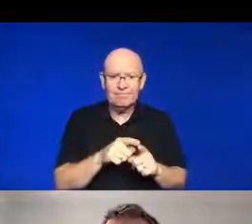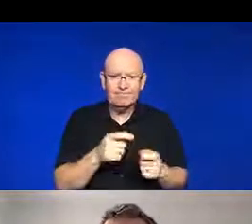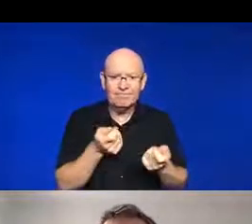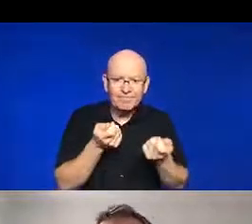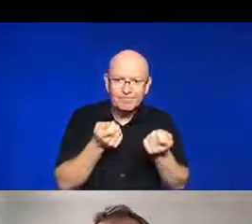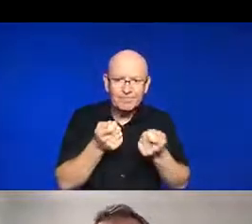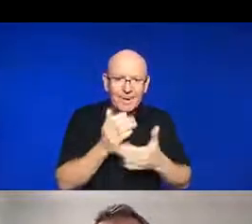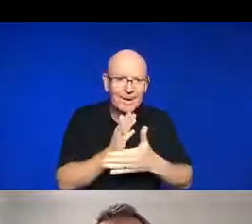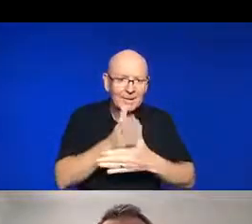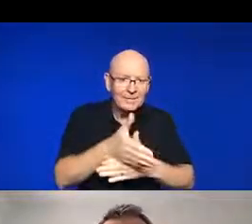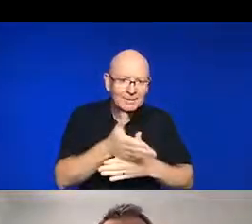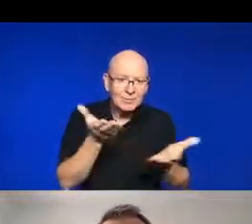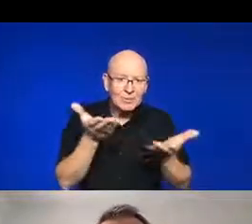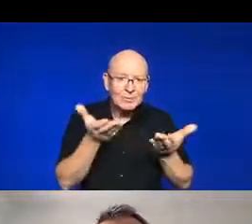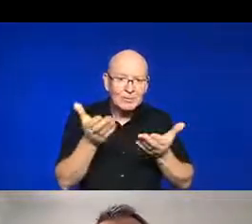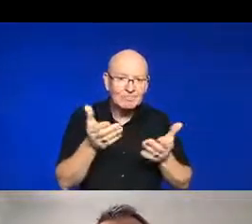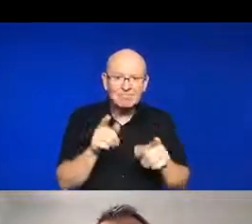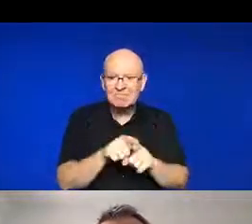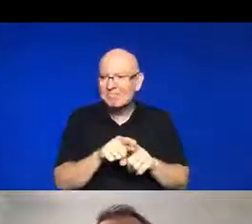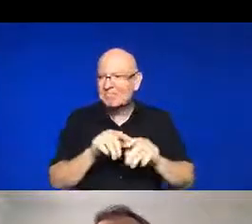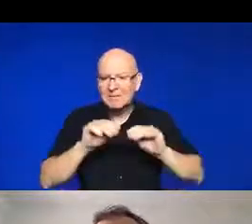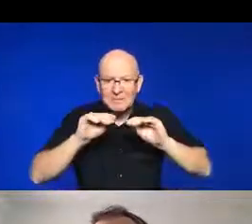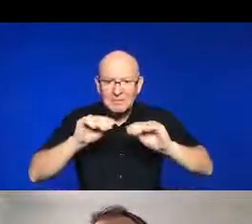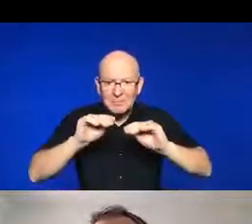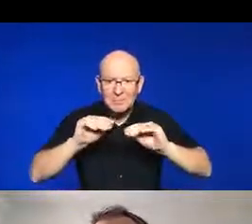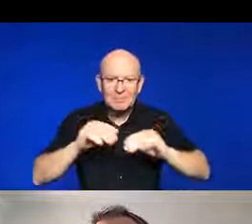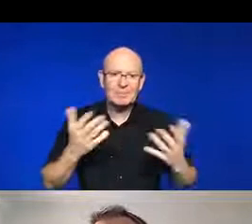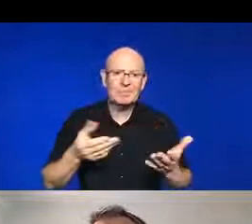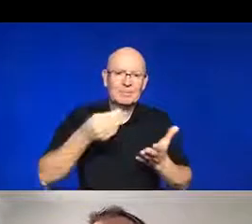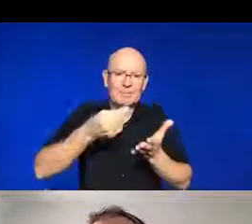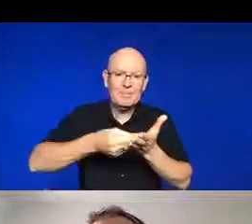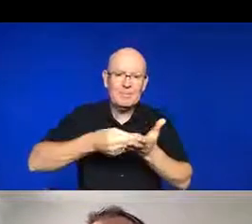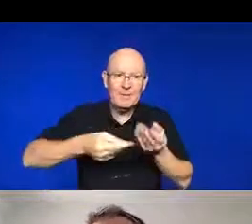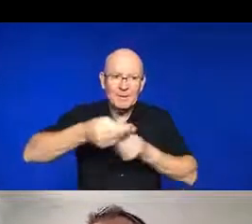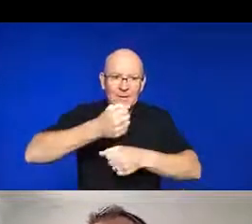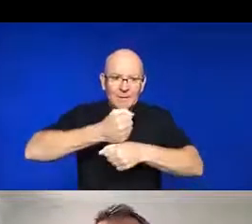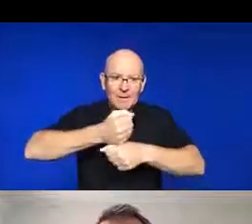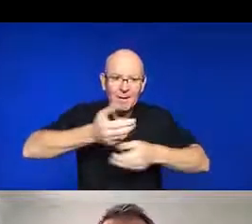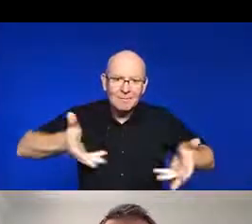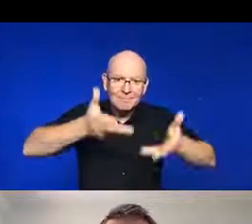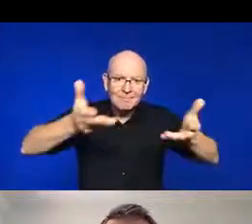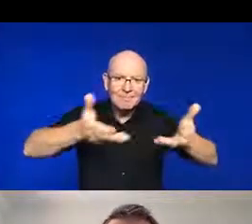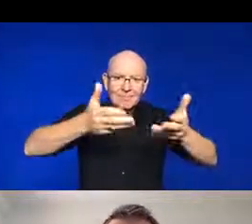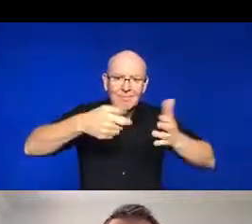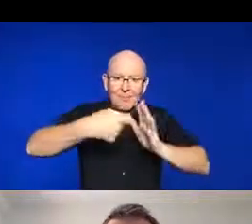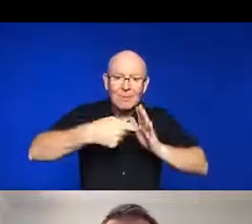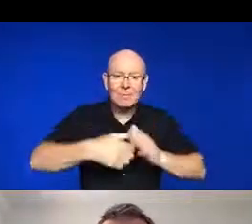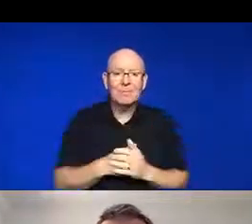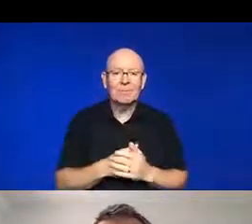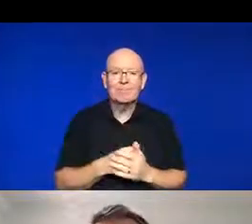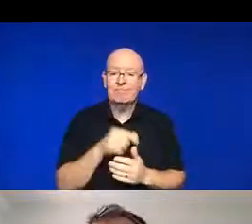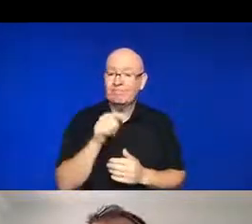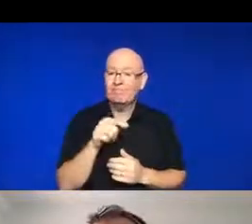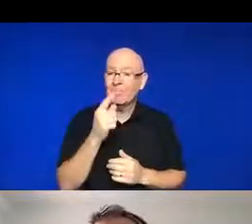in low and middle income countries, it's accounting for the disability related costs that persons with disability